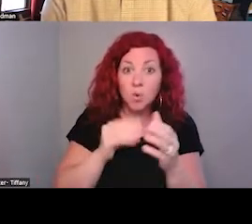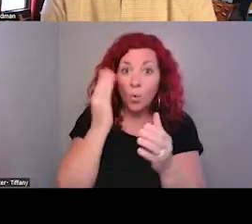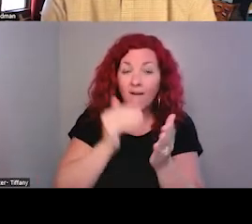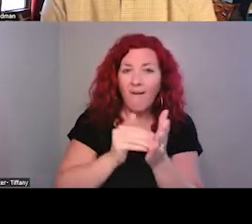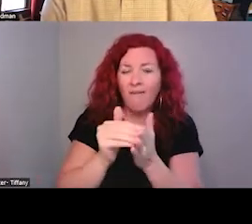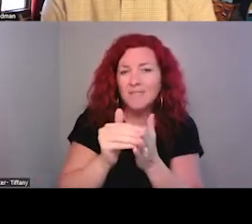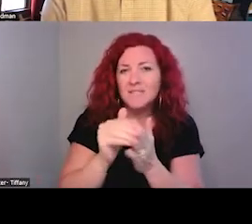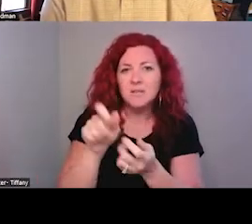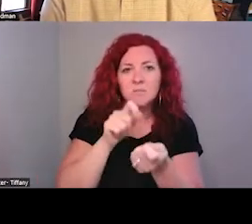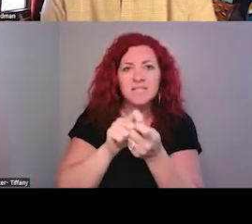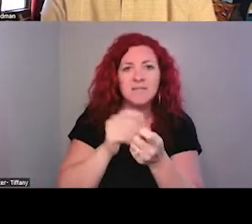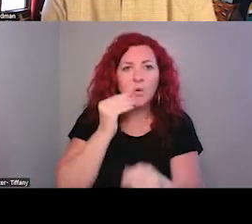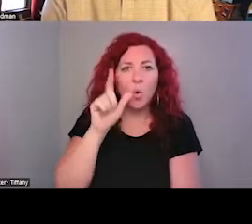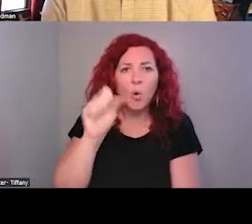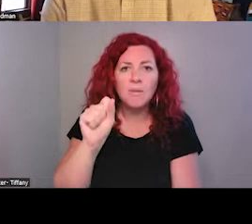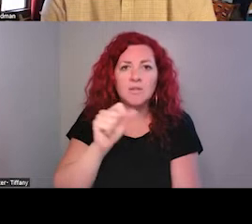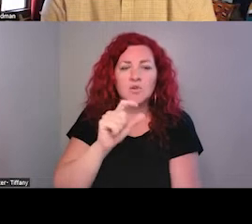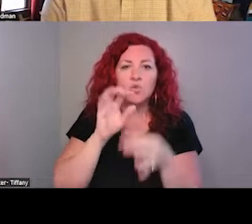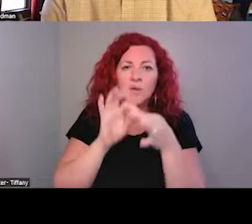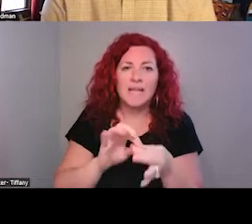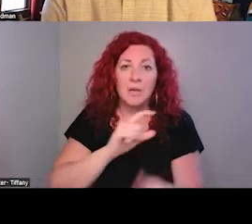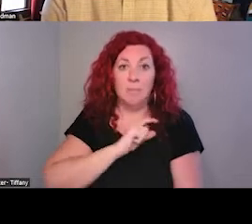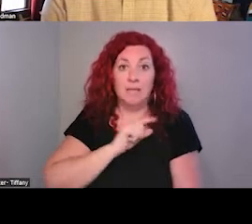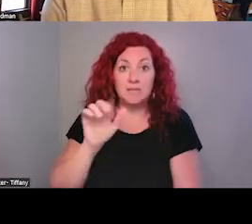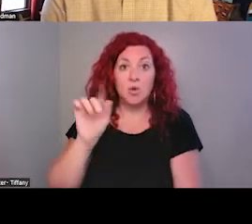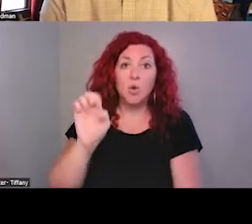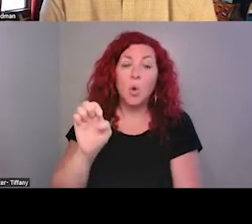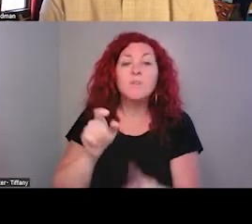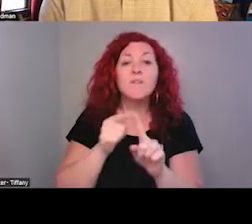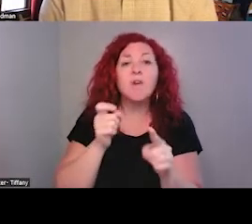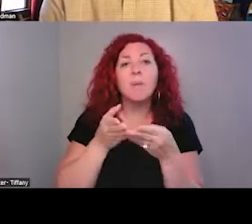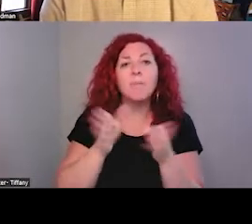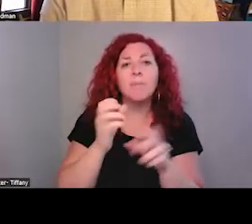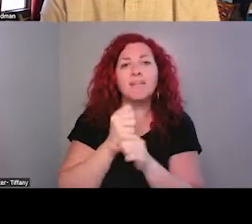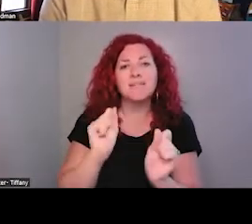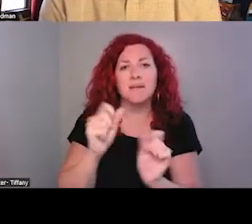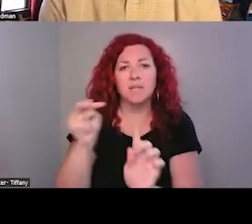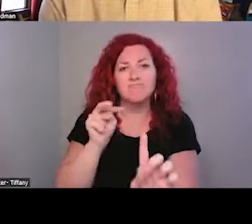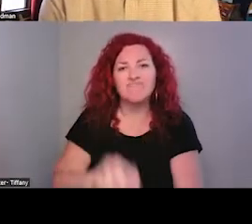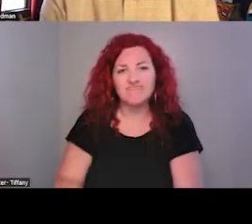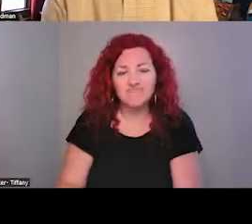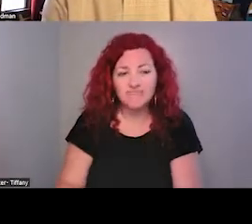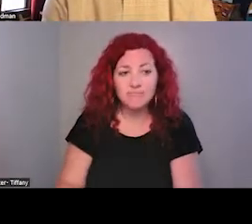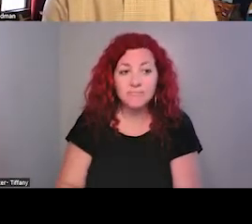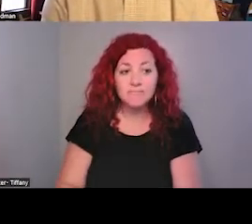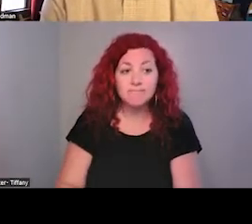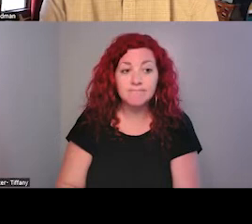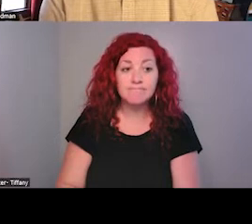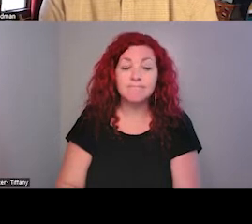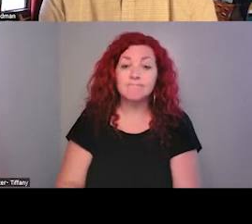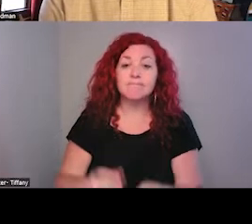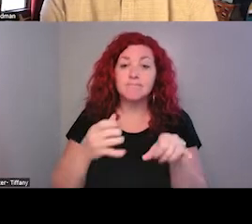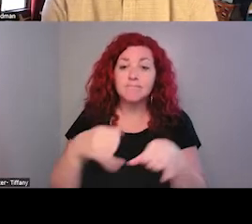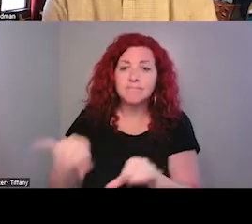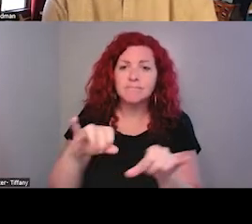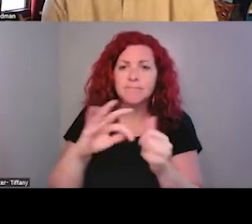specific homeless-related police codes in a public safety answering point system. Setting standards for how to collect location information